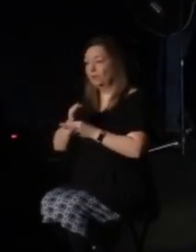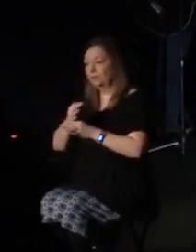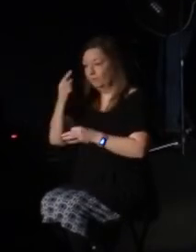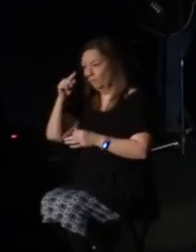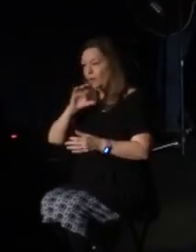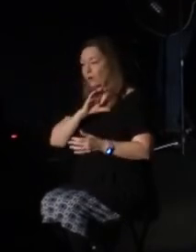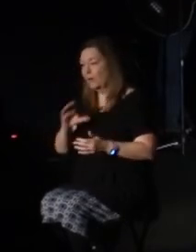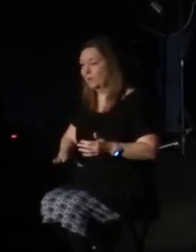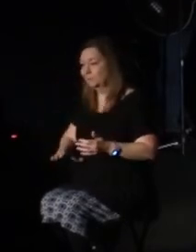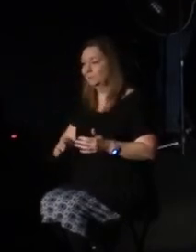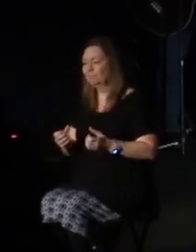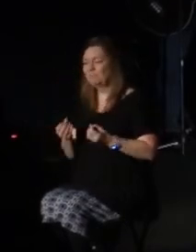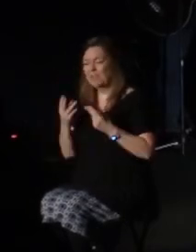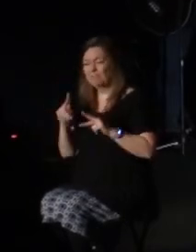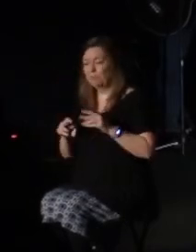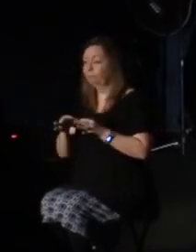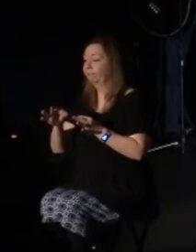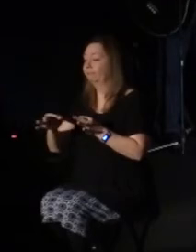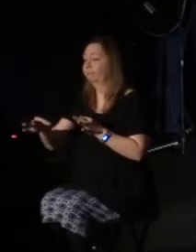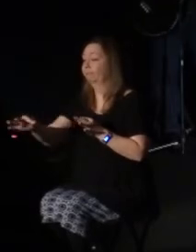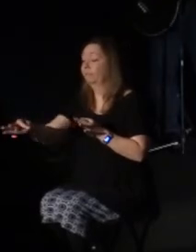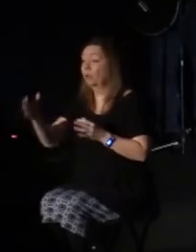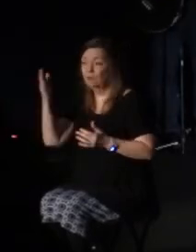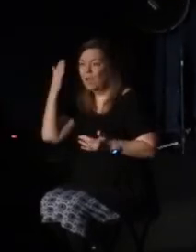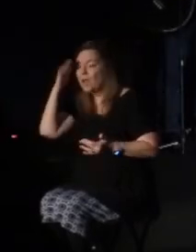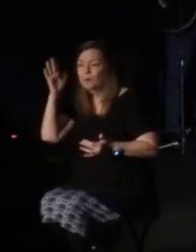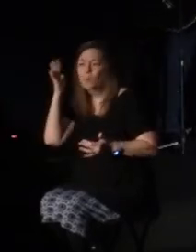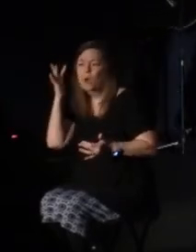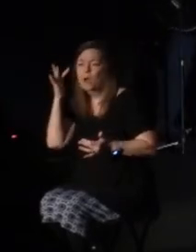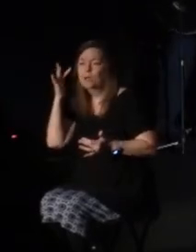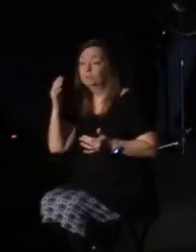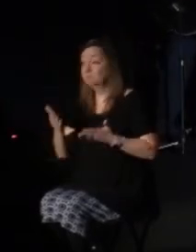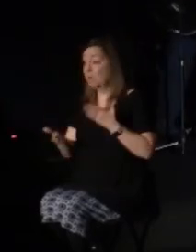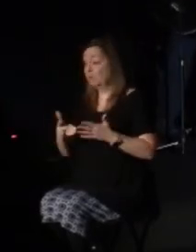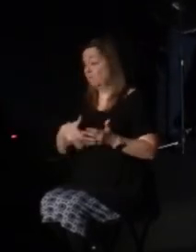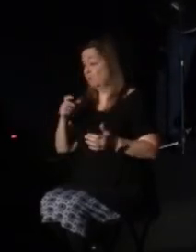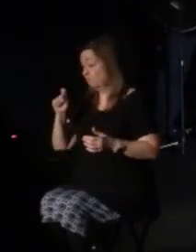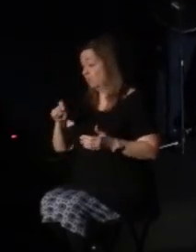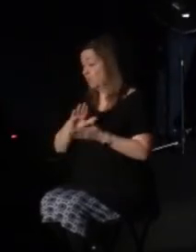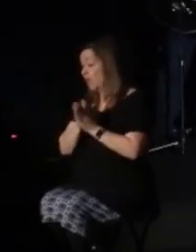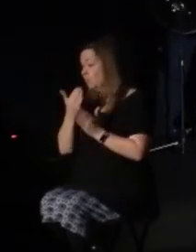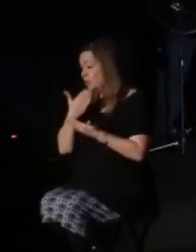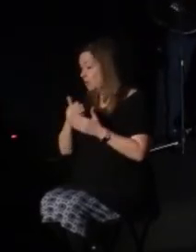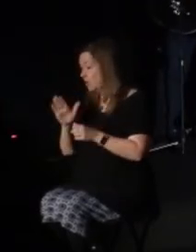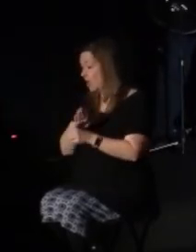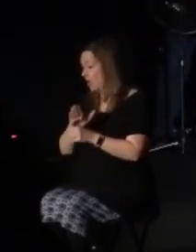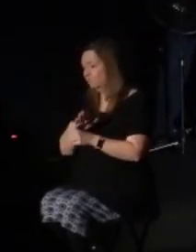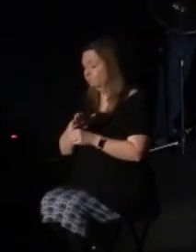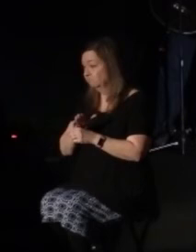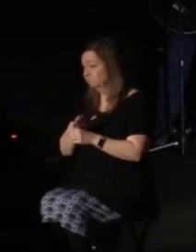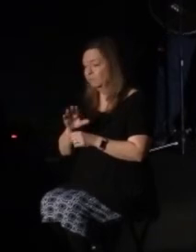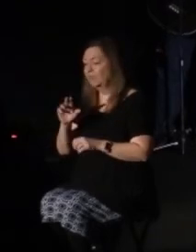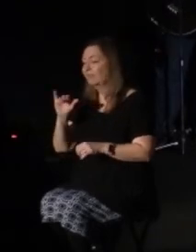people, they put it off. I don't know why. They think, "I've got to get good enough before God will accept me." Well, that's not grace. Grace